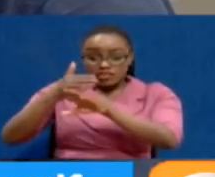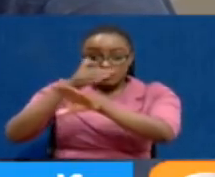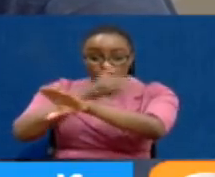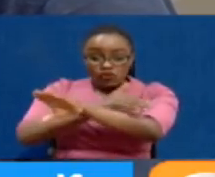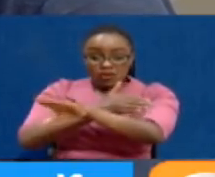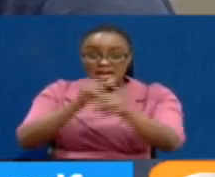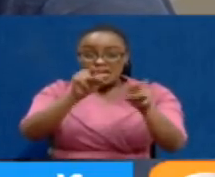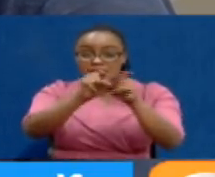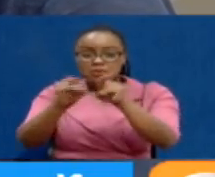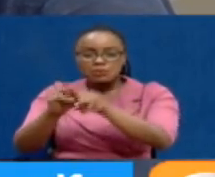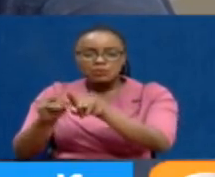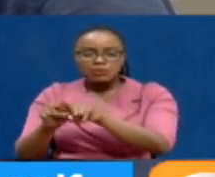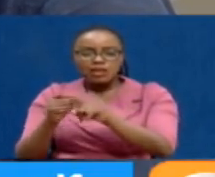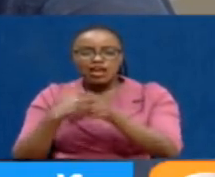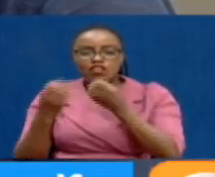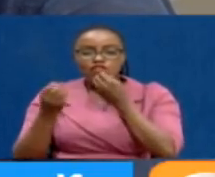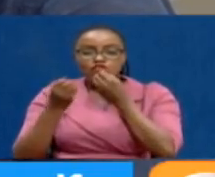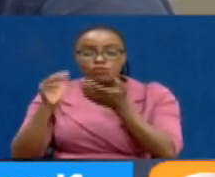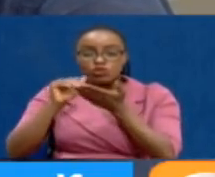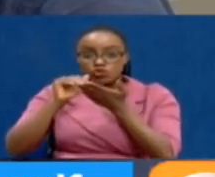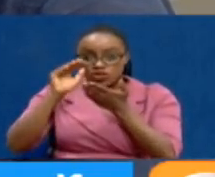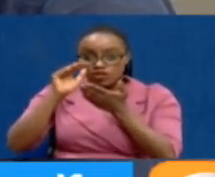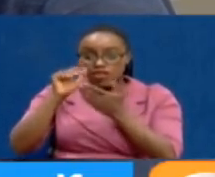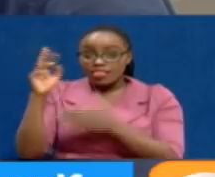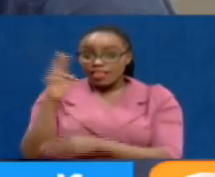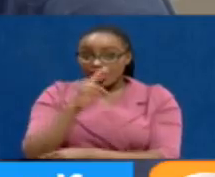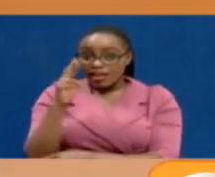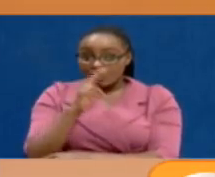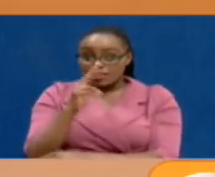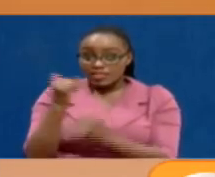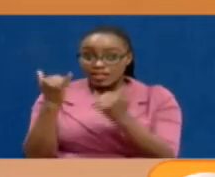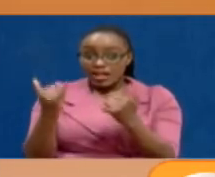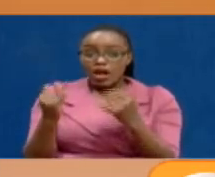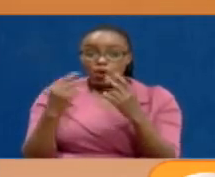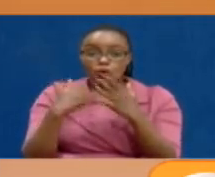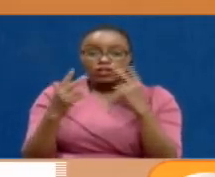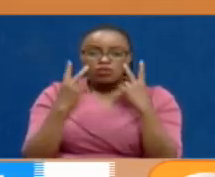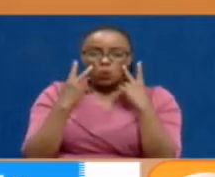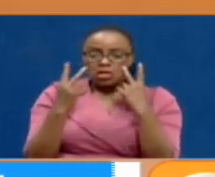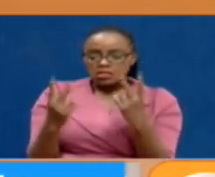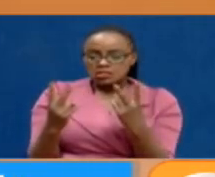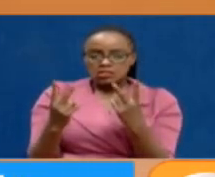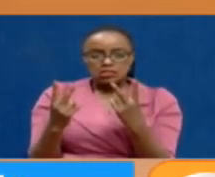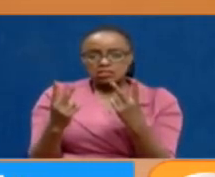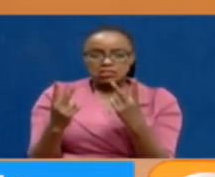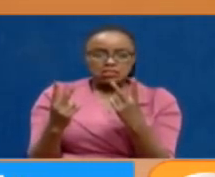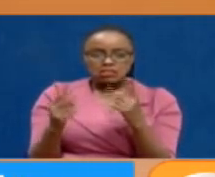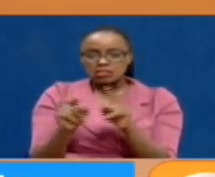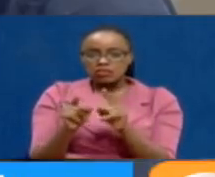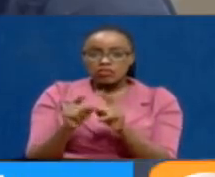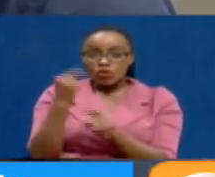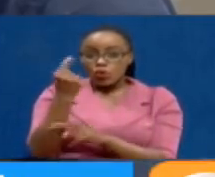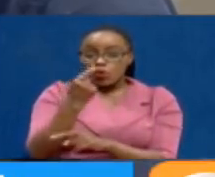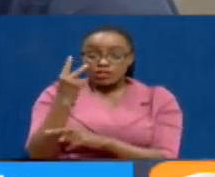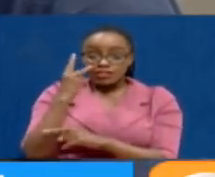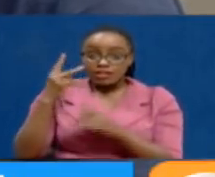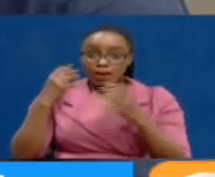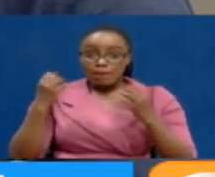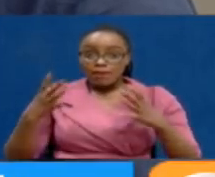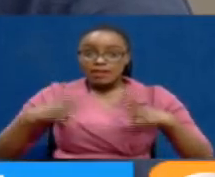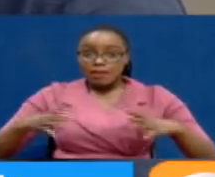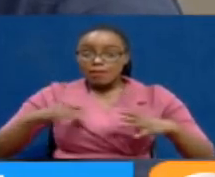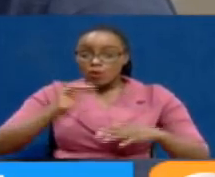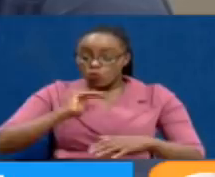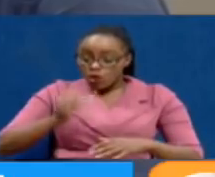and then we can have more information to know the risk. Right now, what we are seeing is not very detrimental. We are seeing that most people who